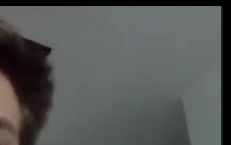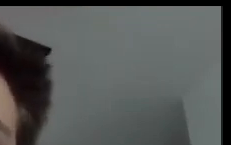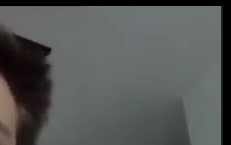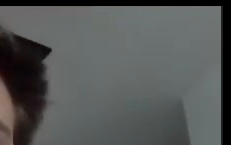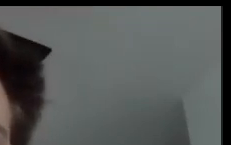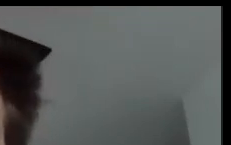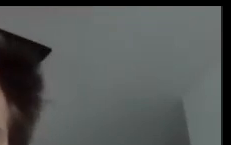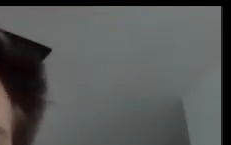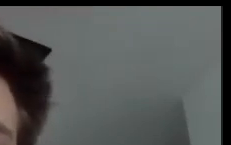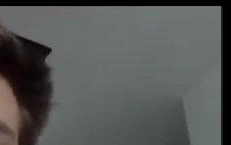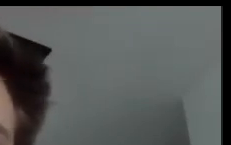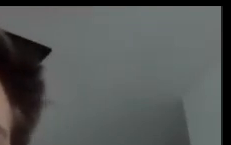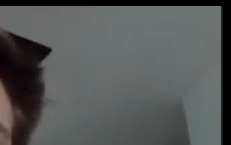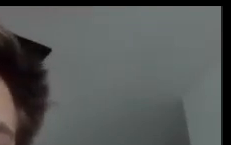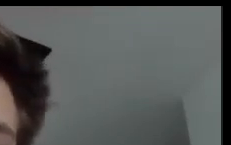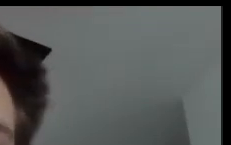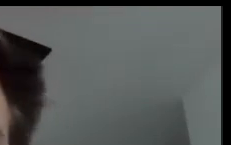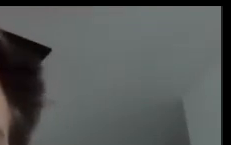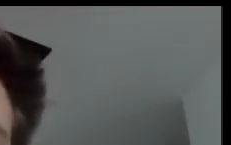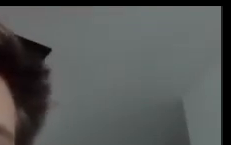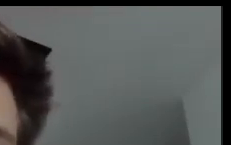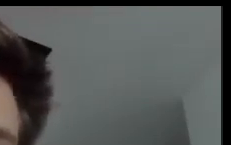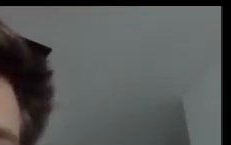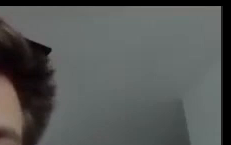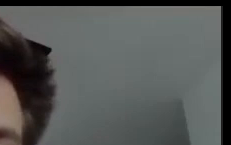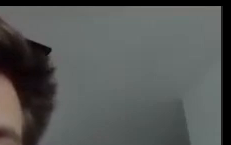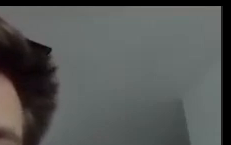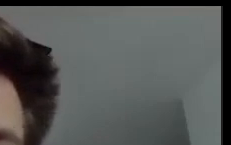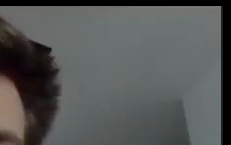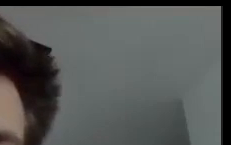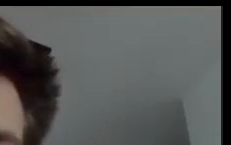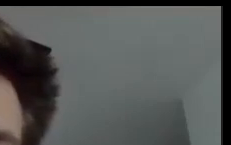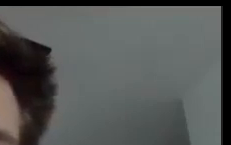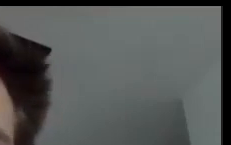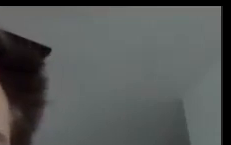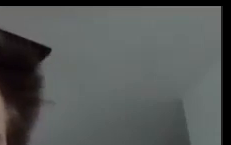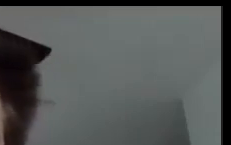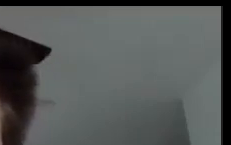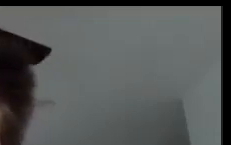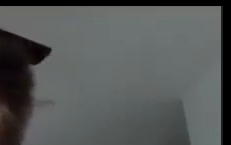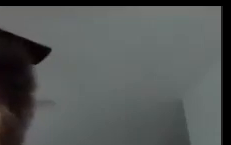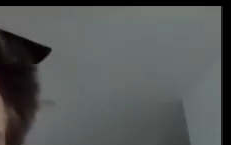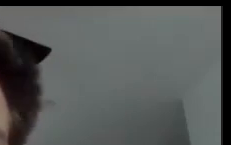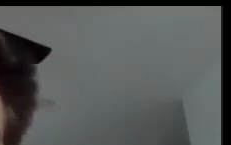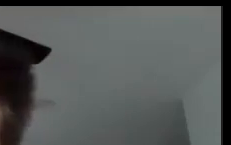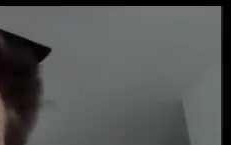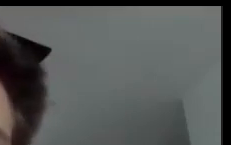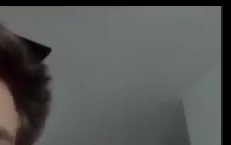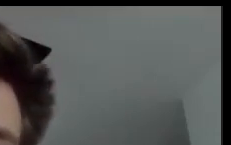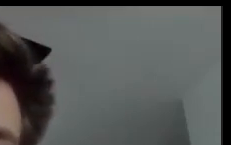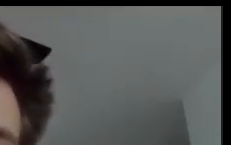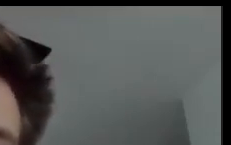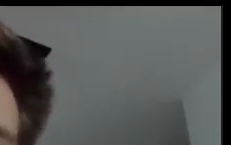about, or something that, if you've connected with some colleagues here today that you want to further this discussion